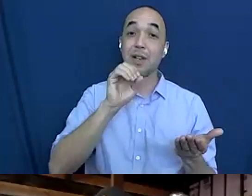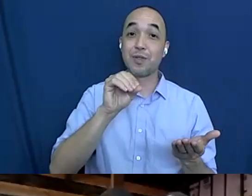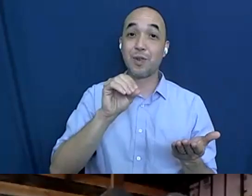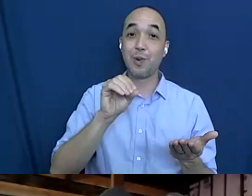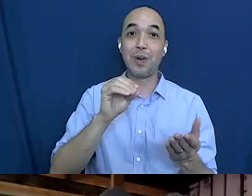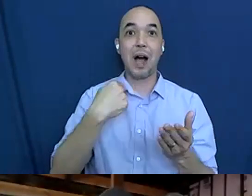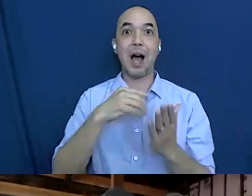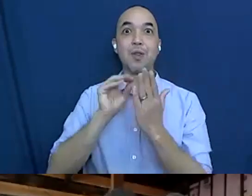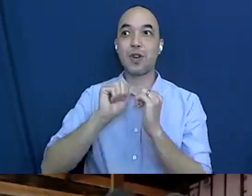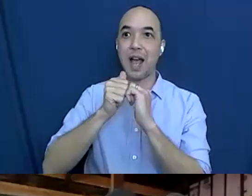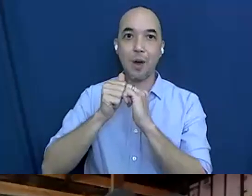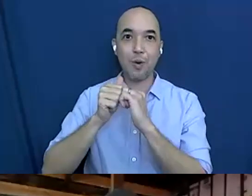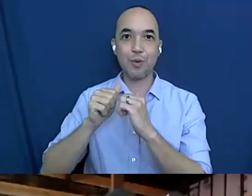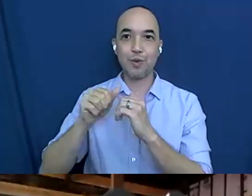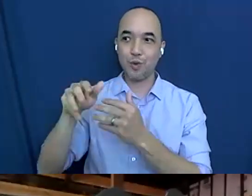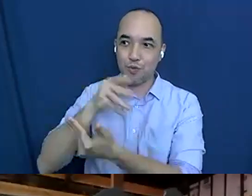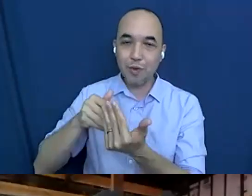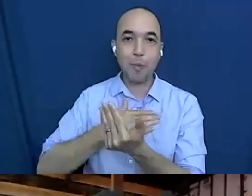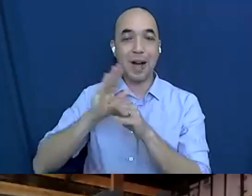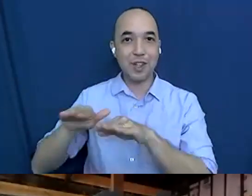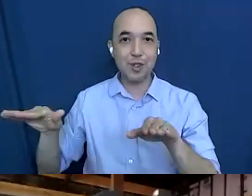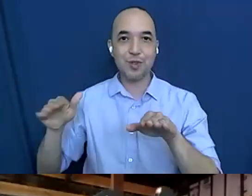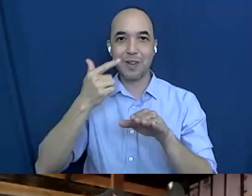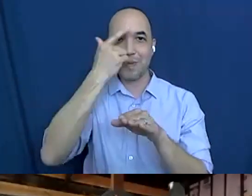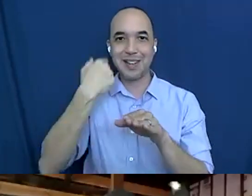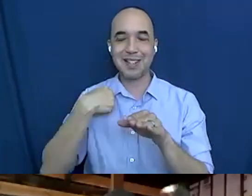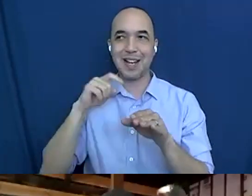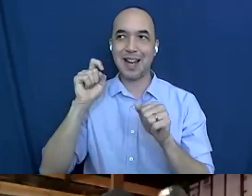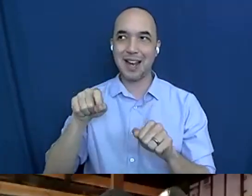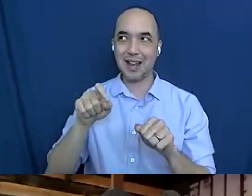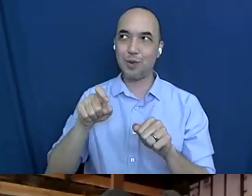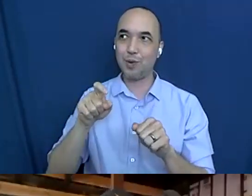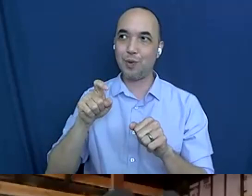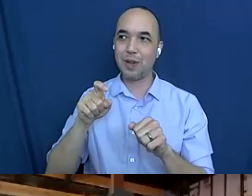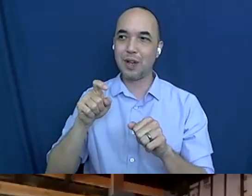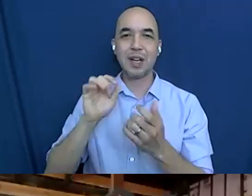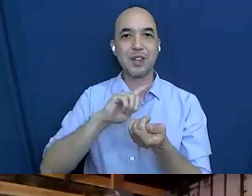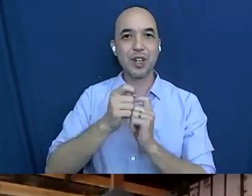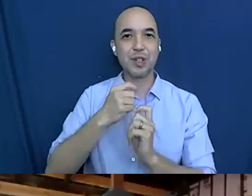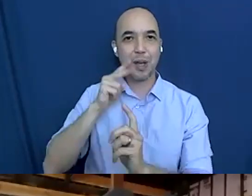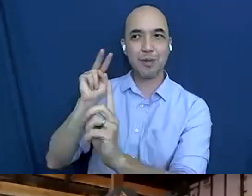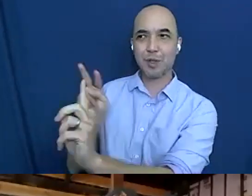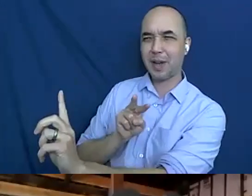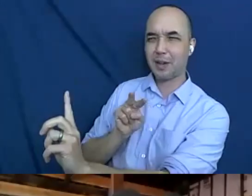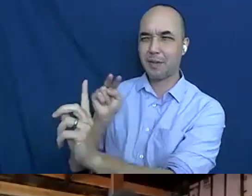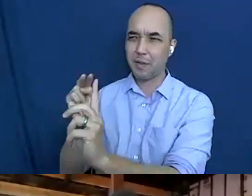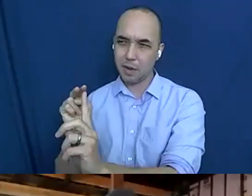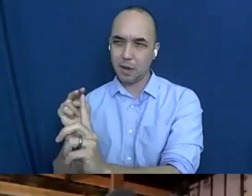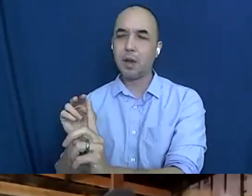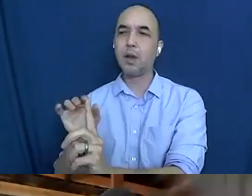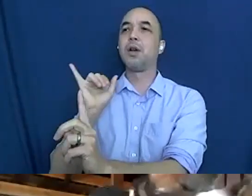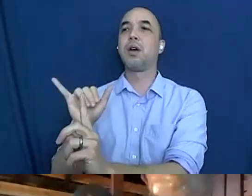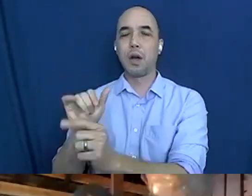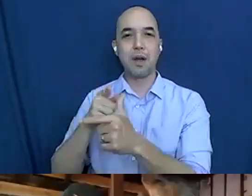kids, because it made me realize certain things I had to go back and look at it from a different angle, and I saw it a different way and was able to handle